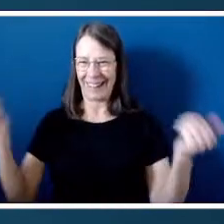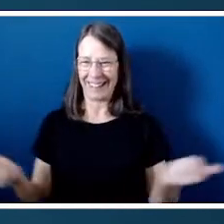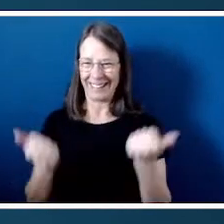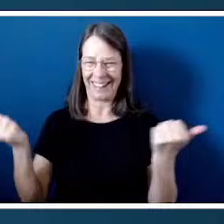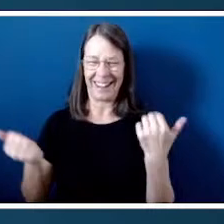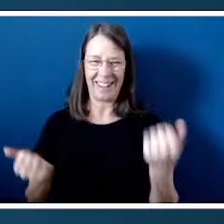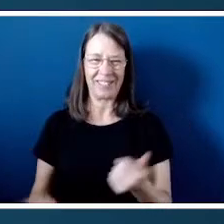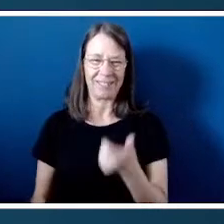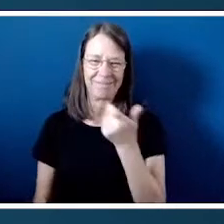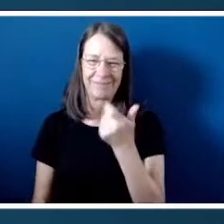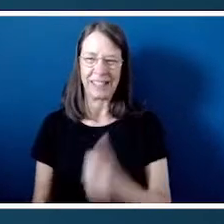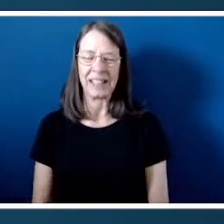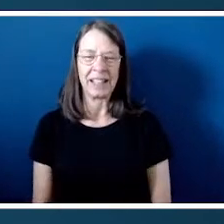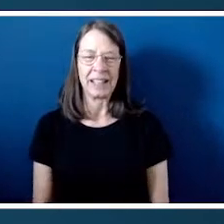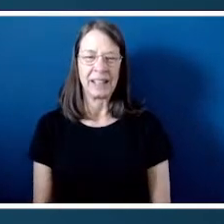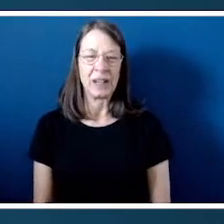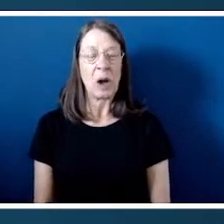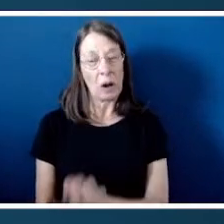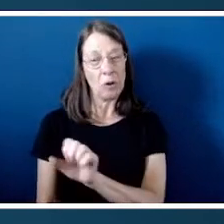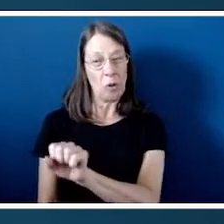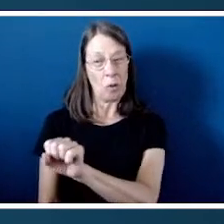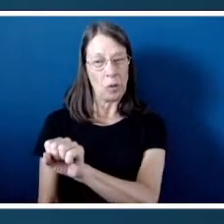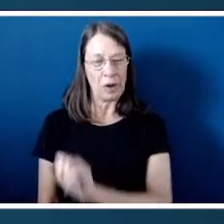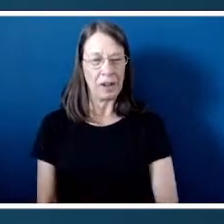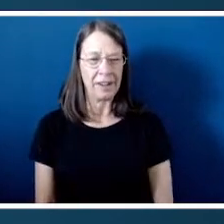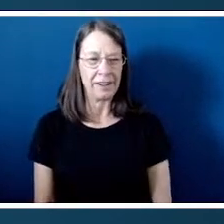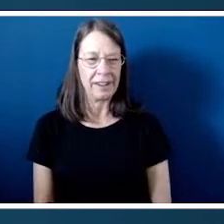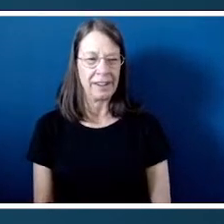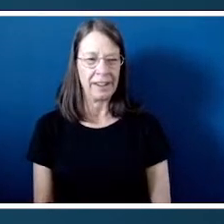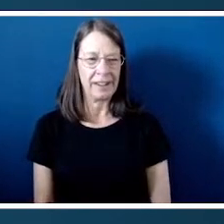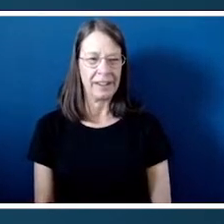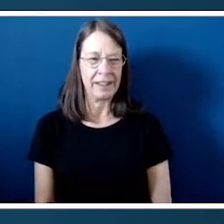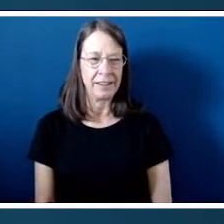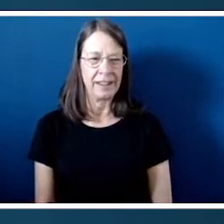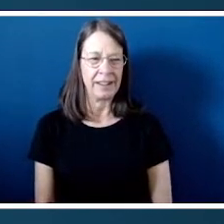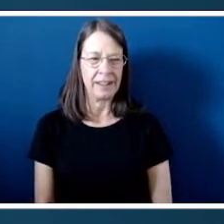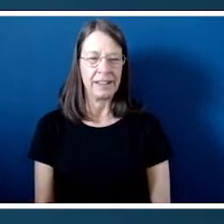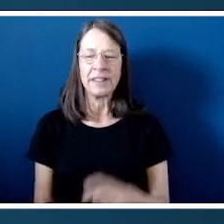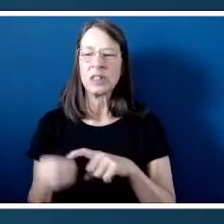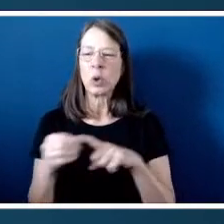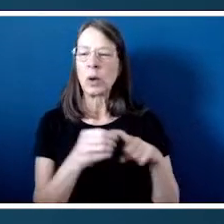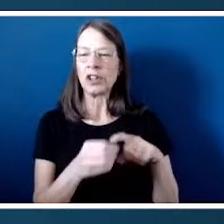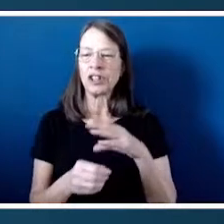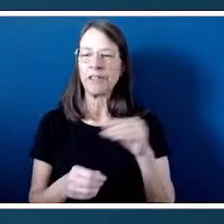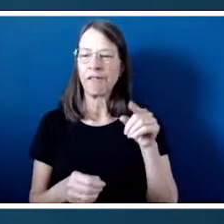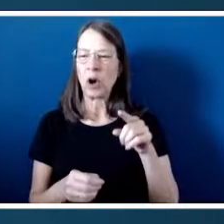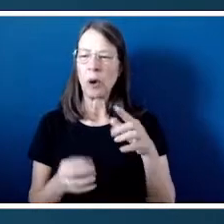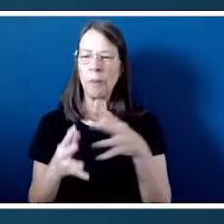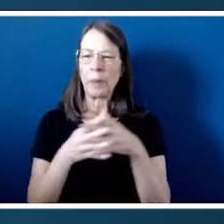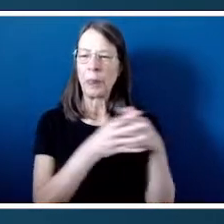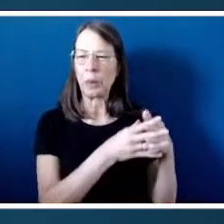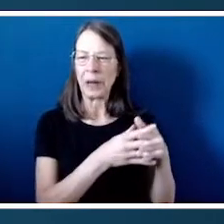Just before we come to more of you, though, we have a question from Western Theatre, so can we see if we can go there?